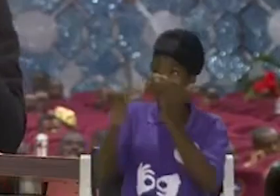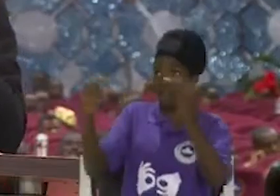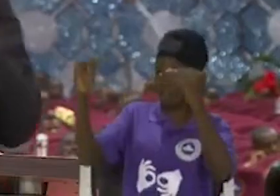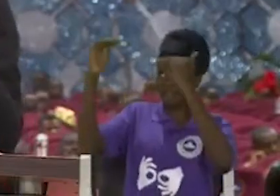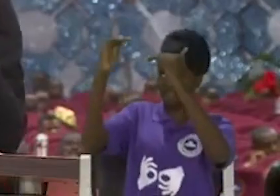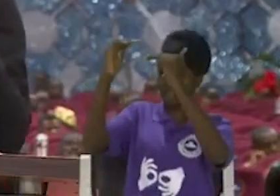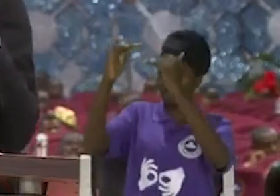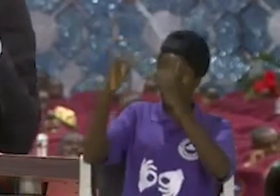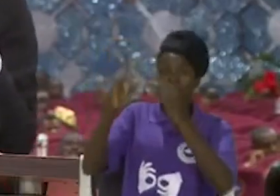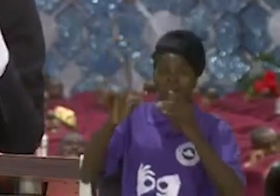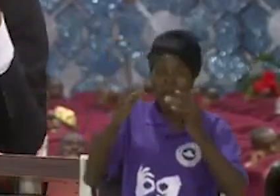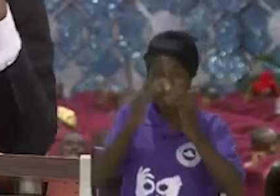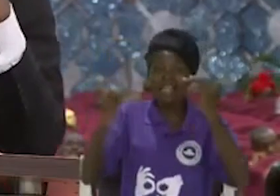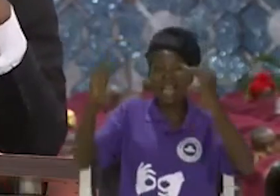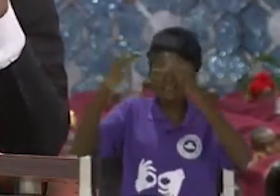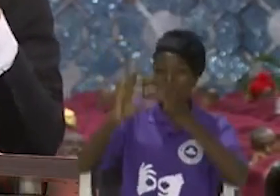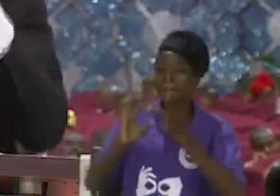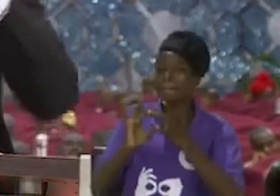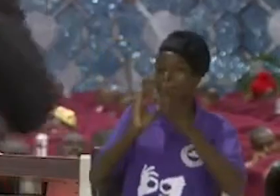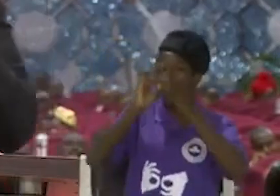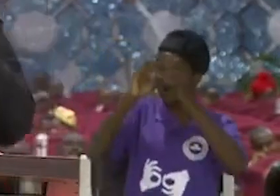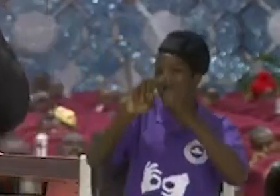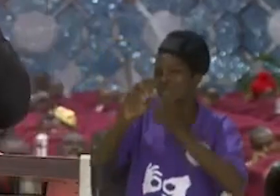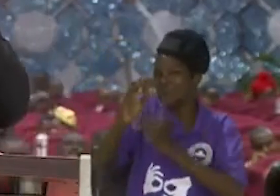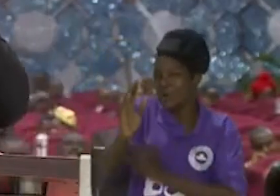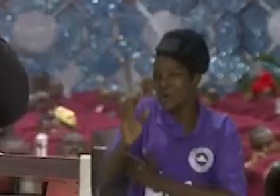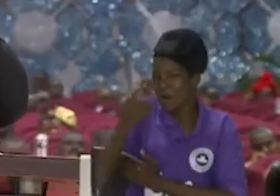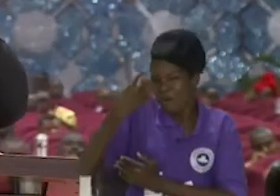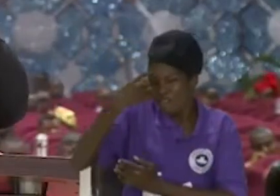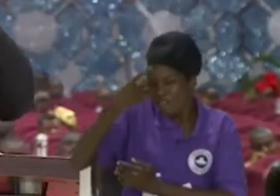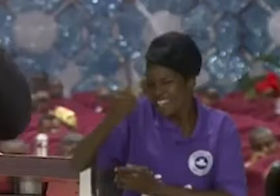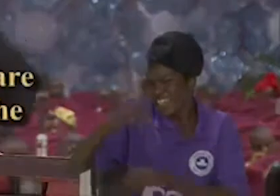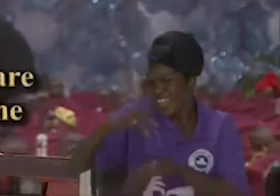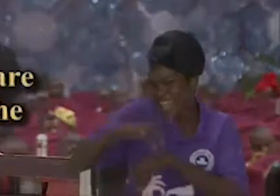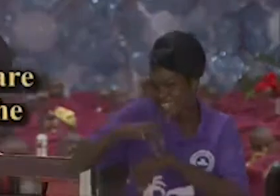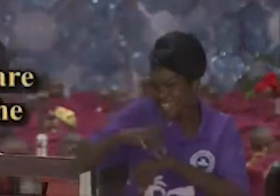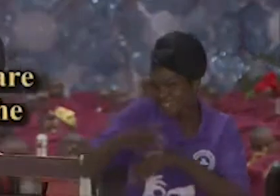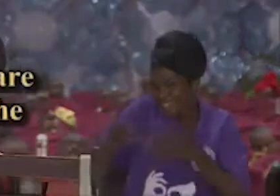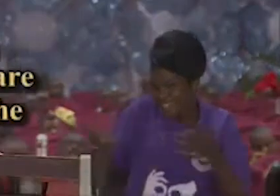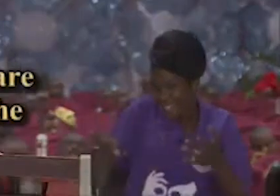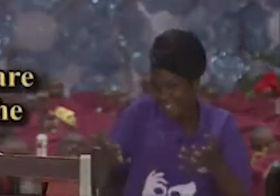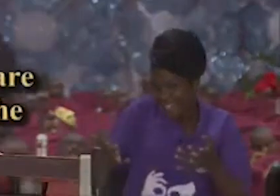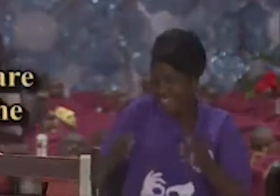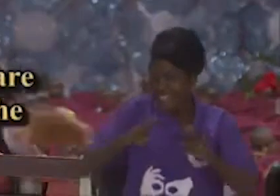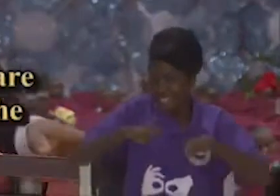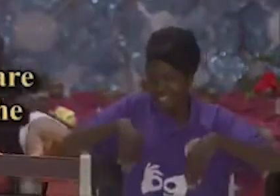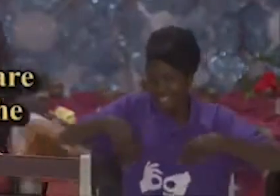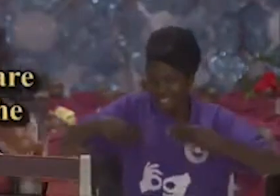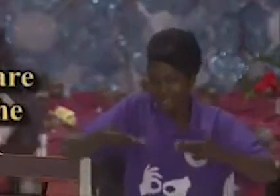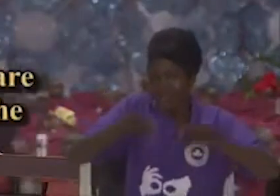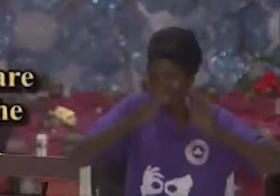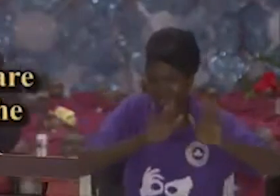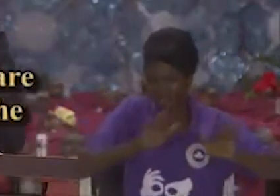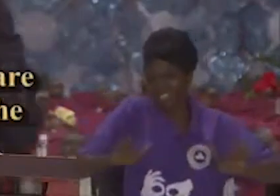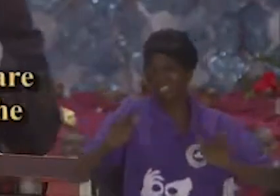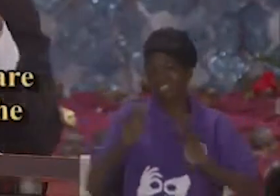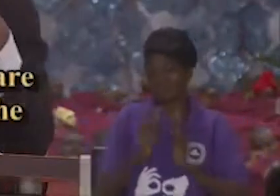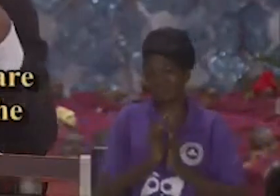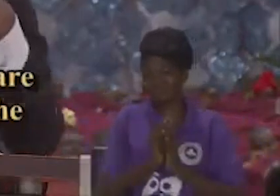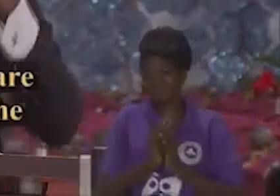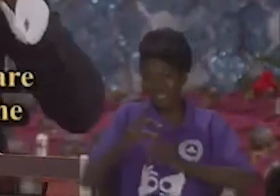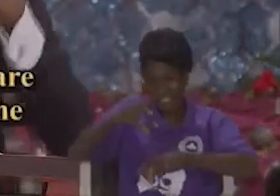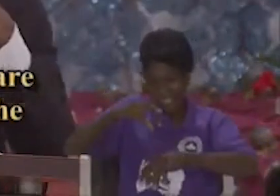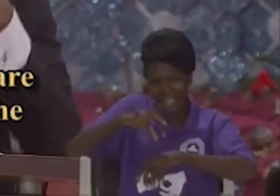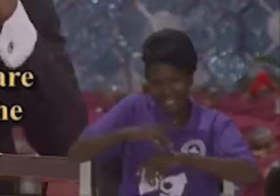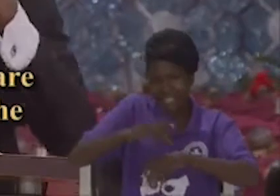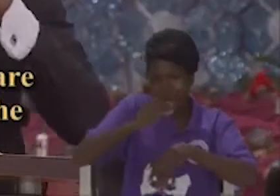heavens belong to God." And it goes on to say, "But the earth he has handed over to the children of men." So earth is God's